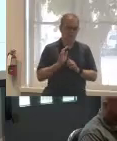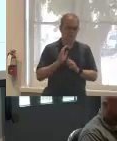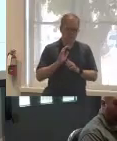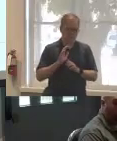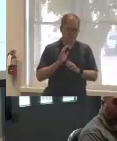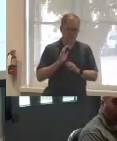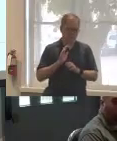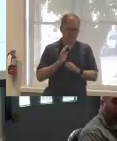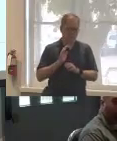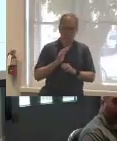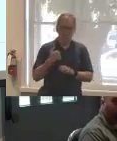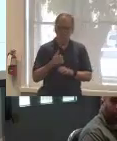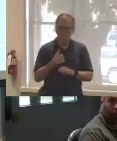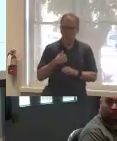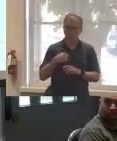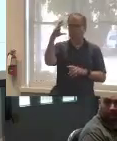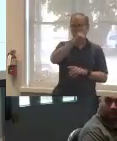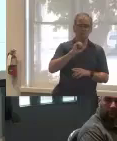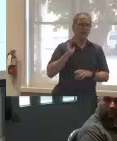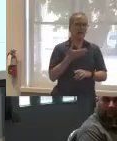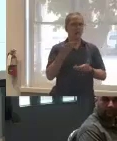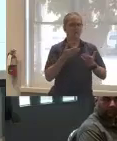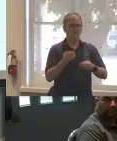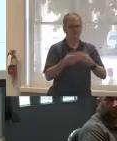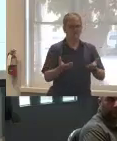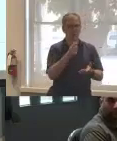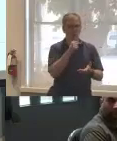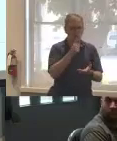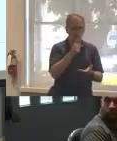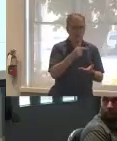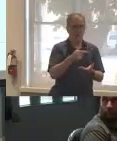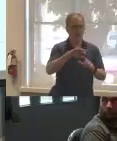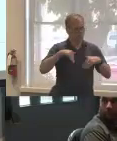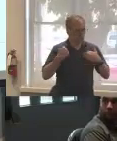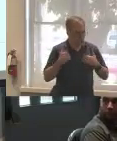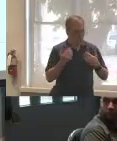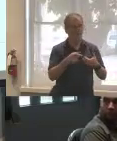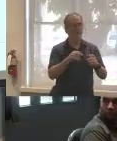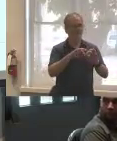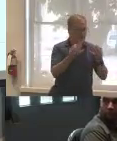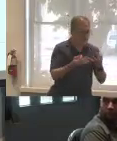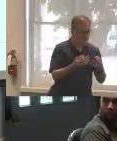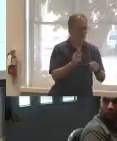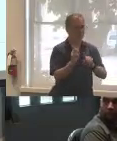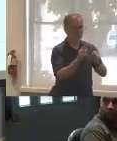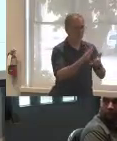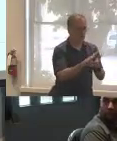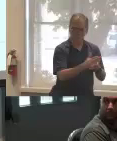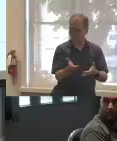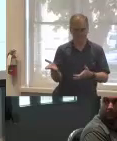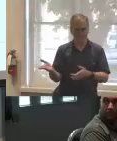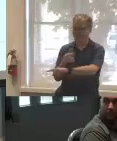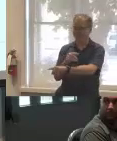of you know, what youth means in our services, right? Because they don't have families, they don't go to schools, and they don't have tools to navigate